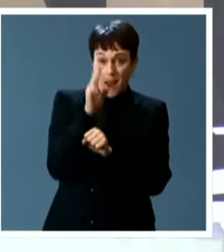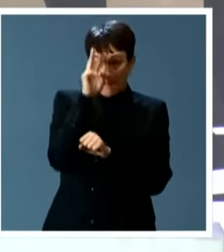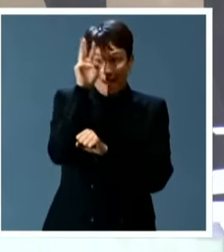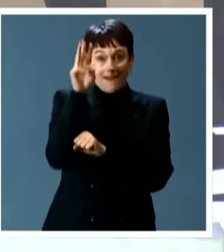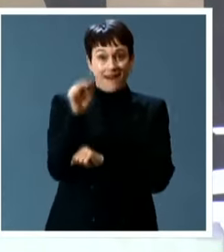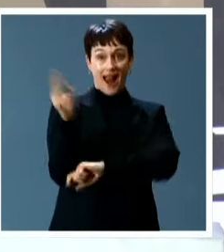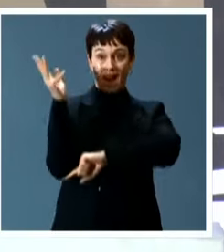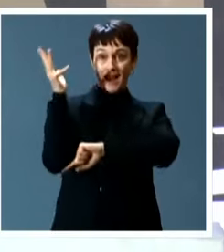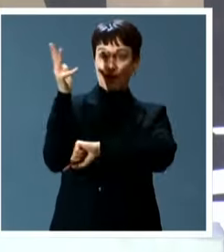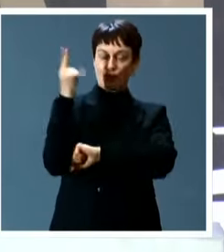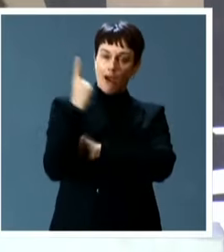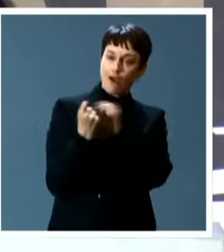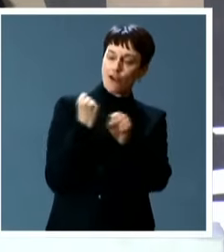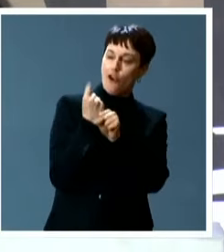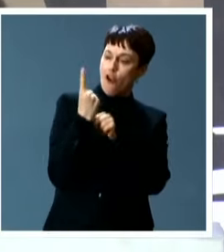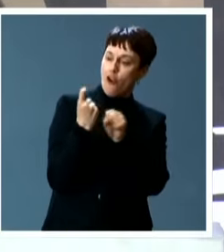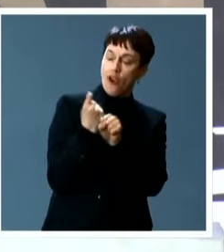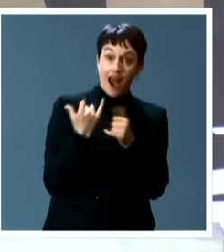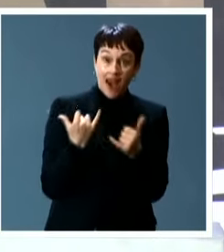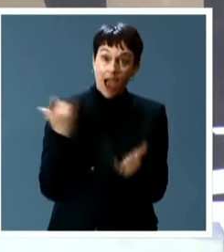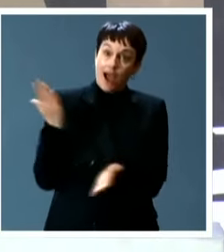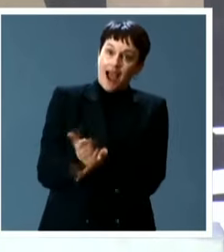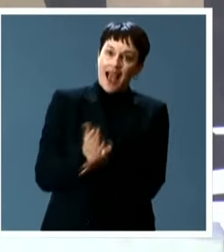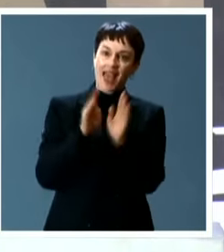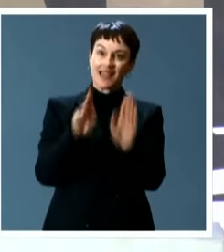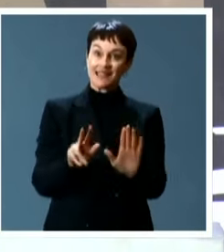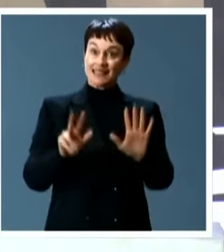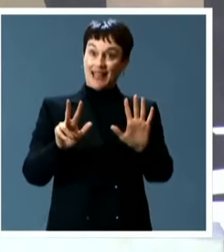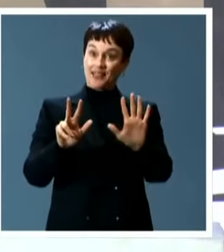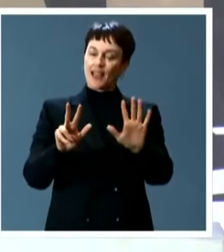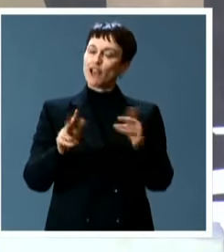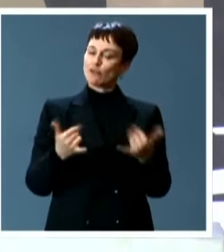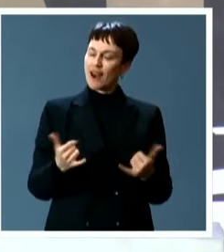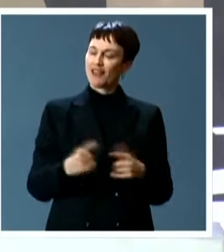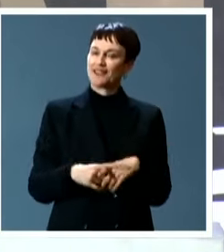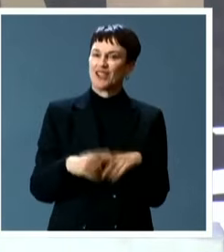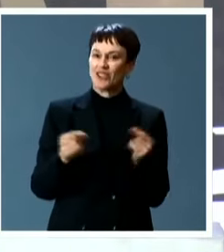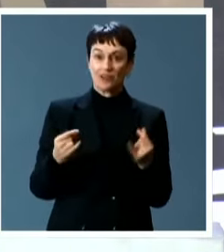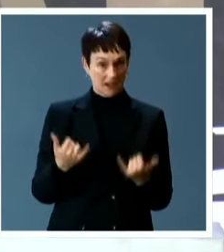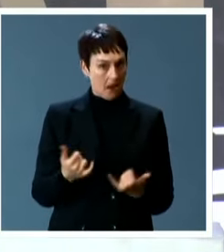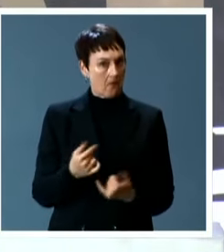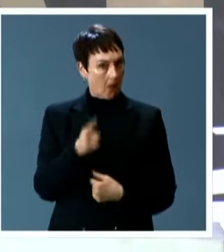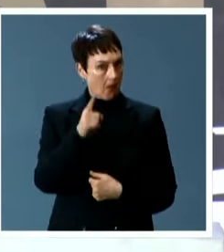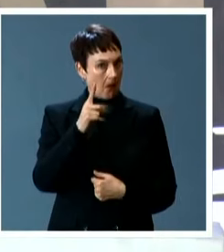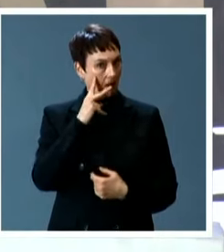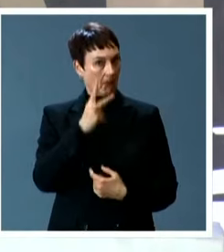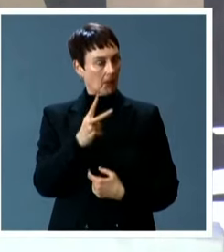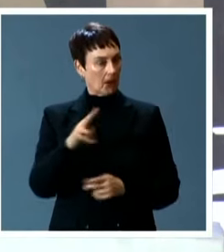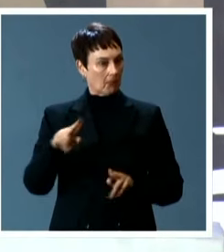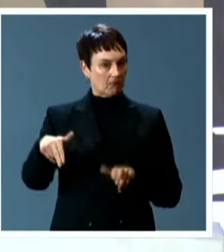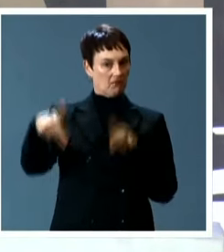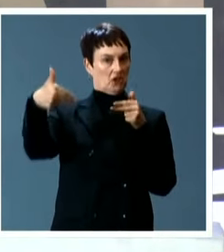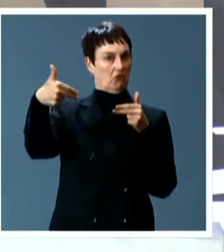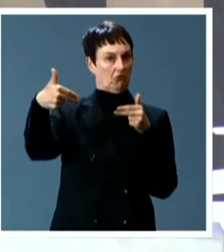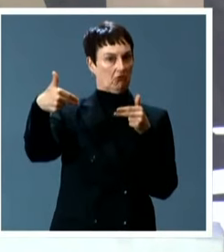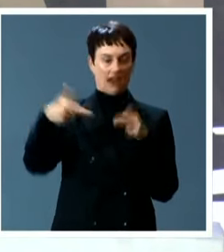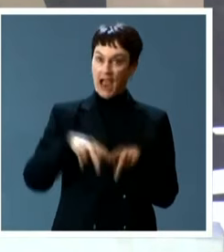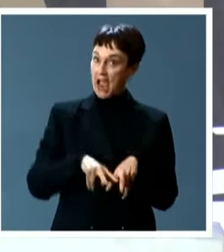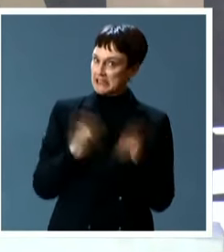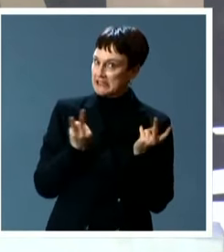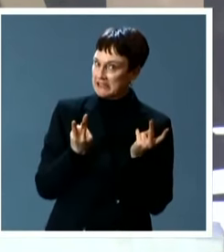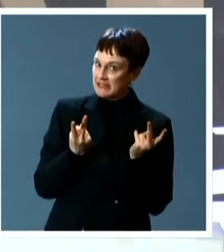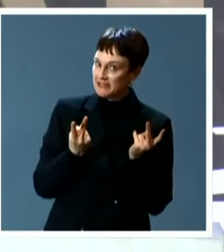me that it has been not only a unique virtual experience that we've had, but actually it